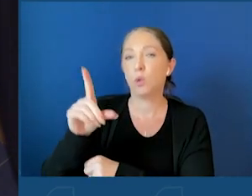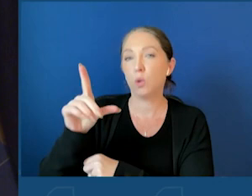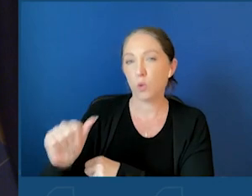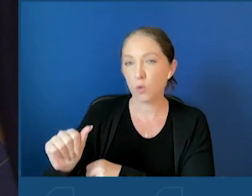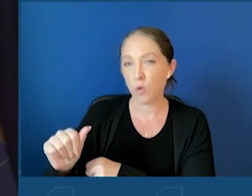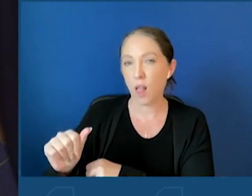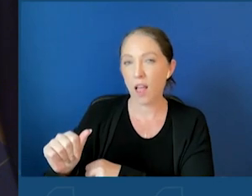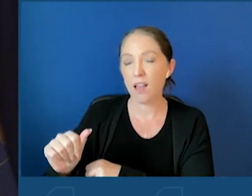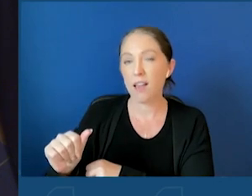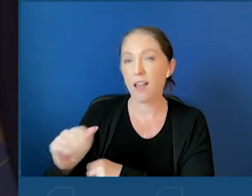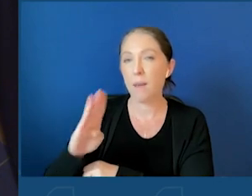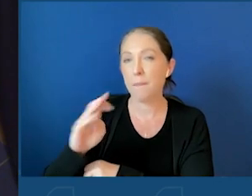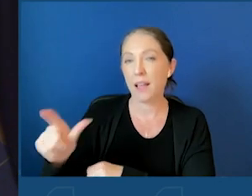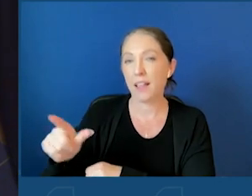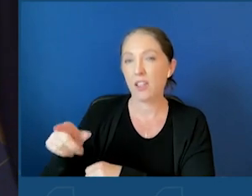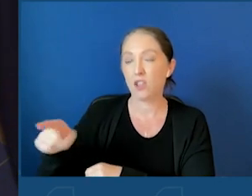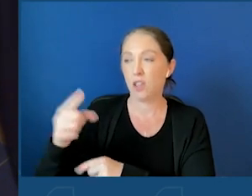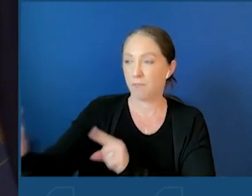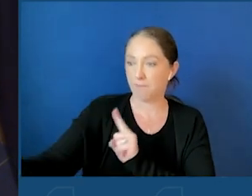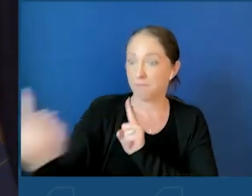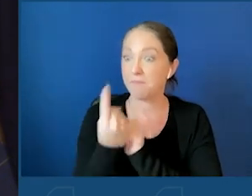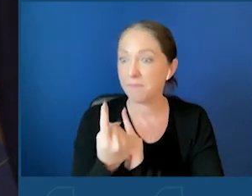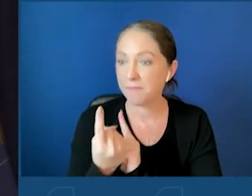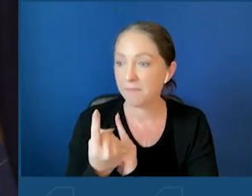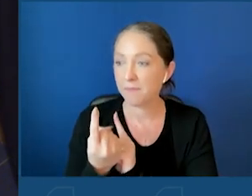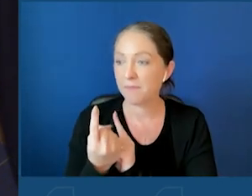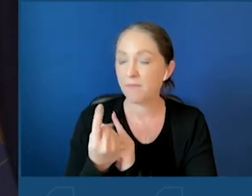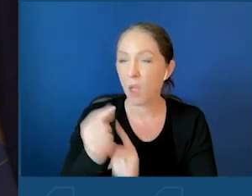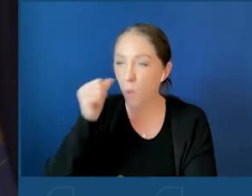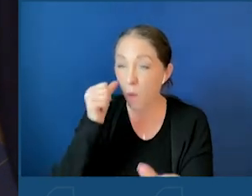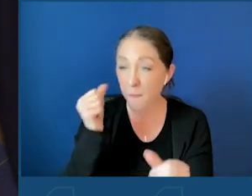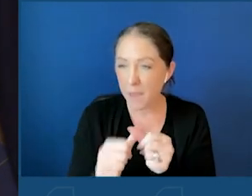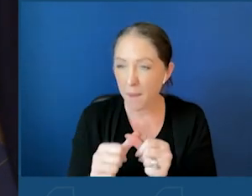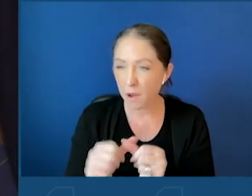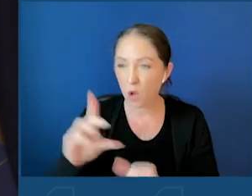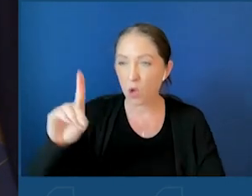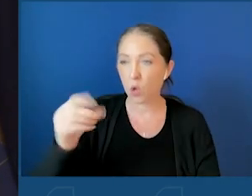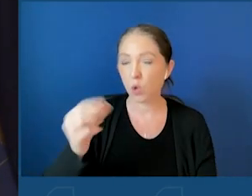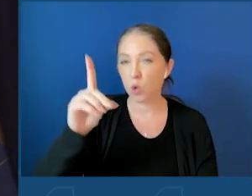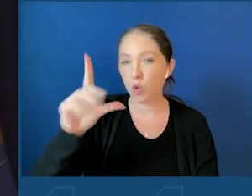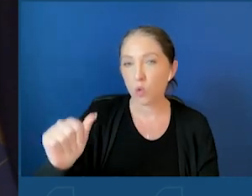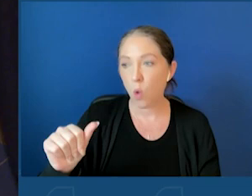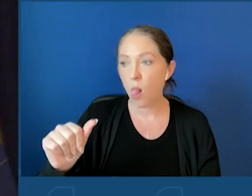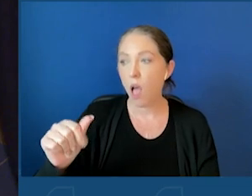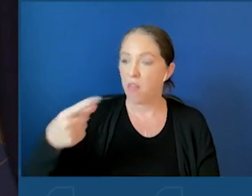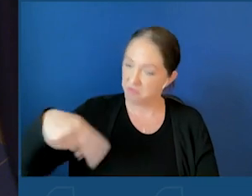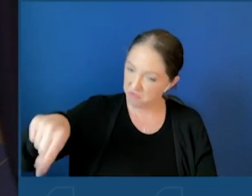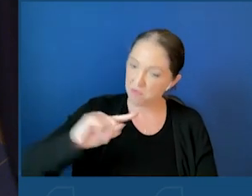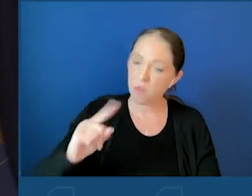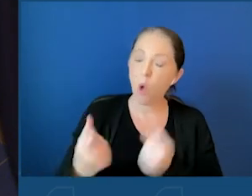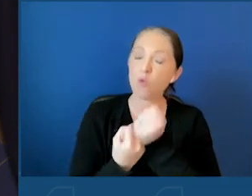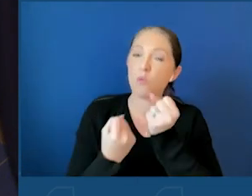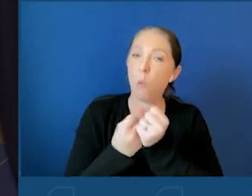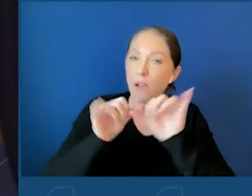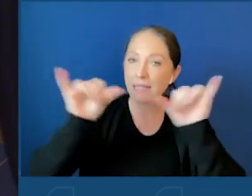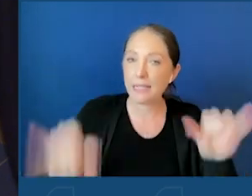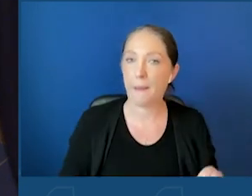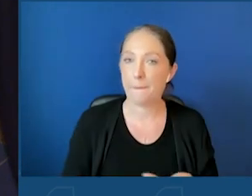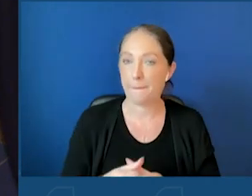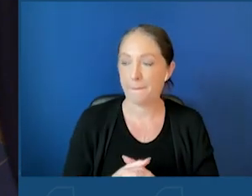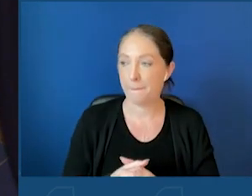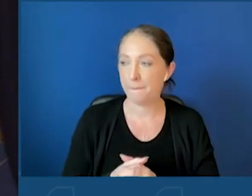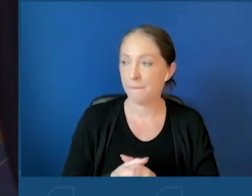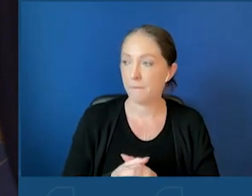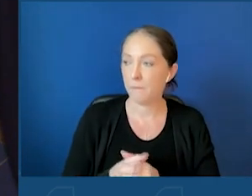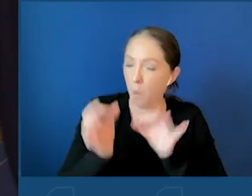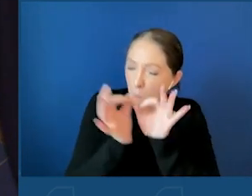and cornered me and said, hey, remember that doulas are a support system, a vital tool in the